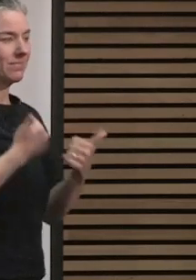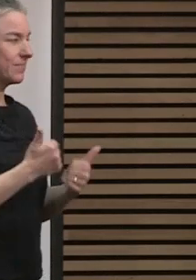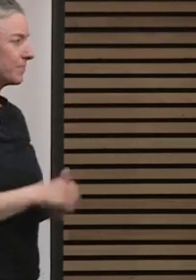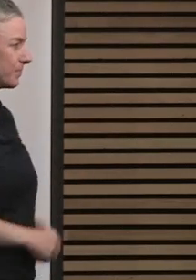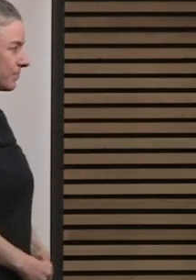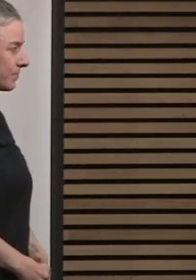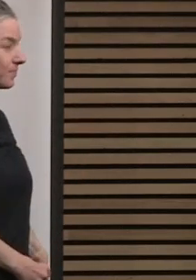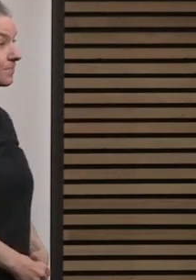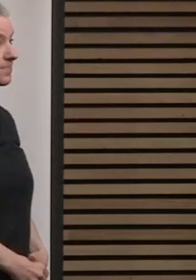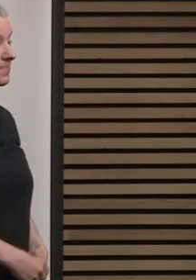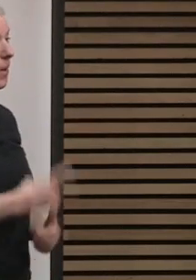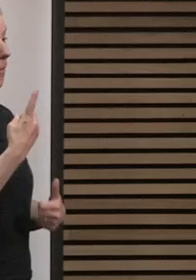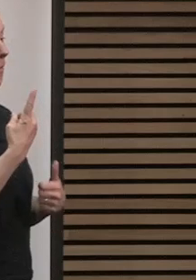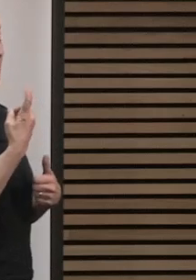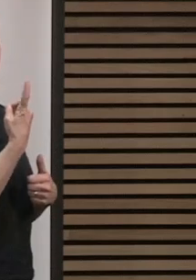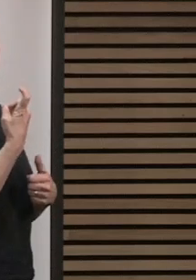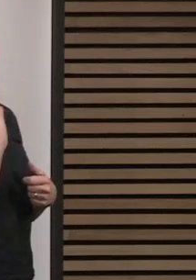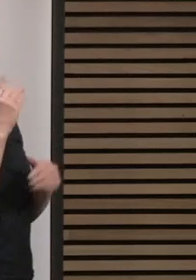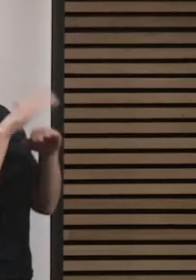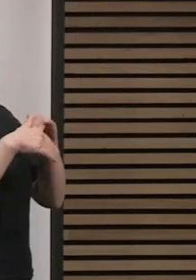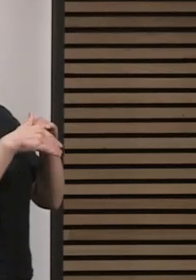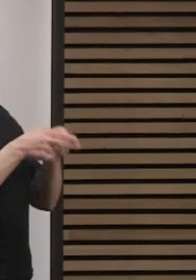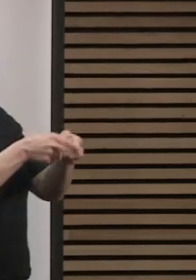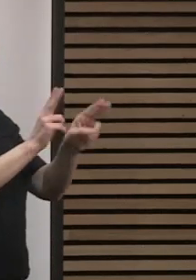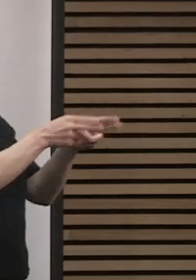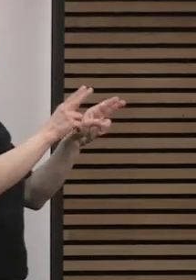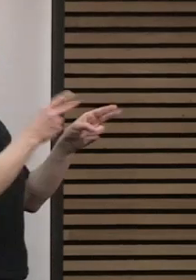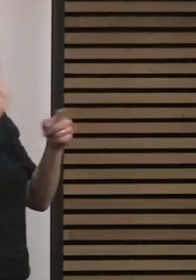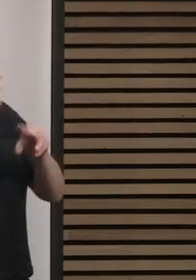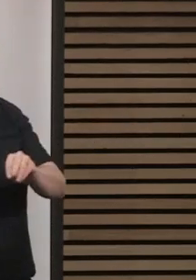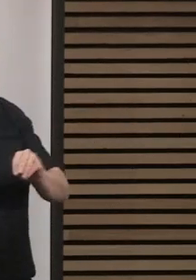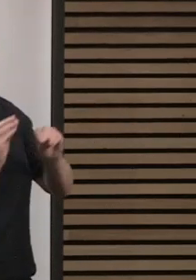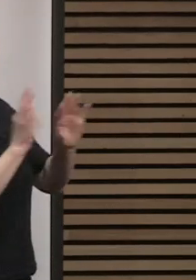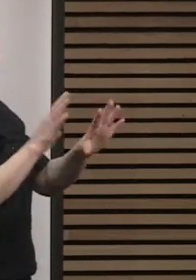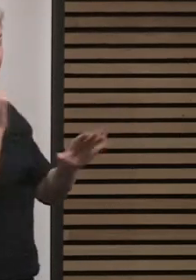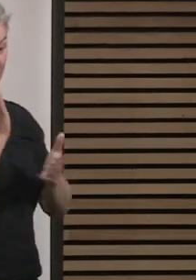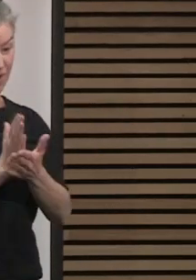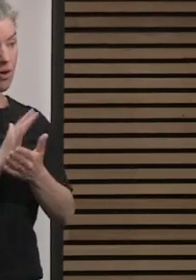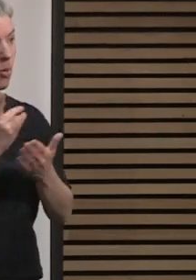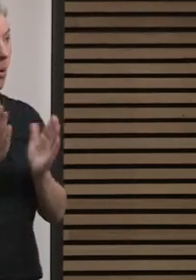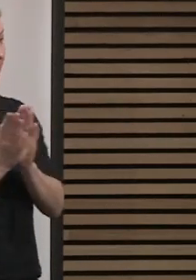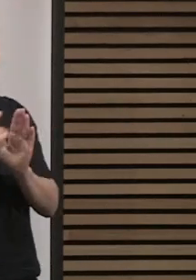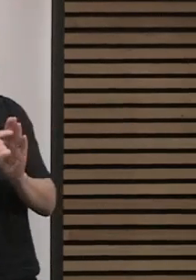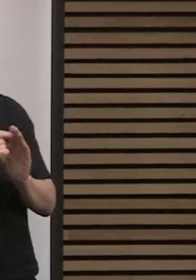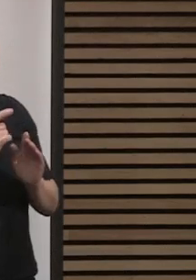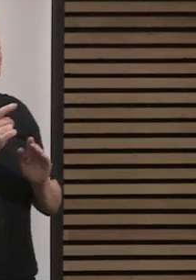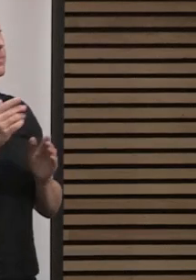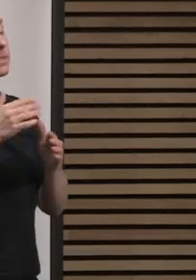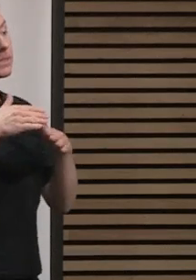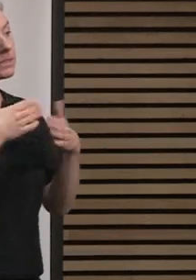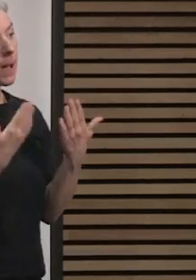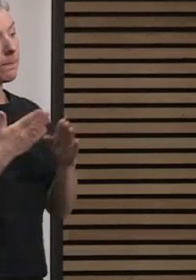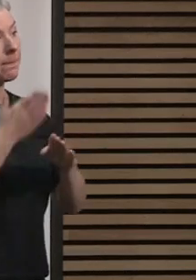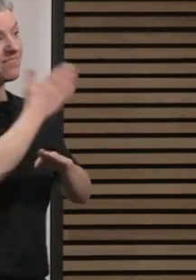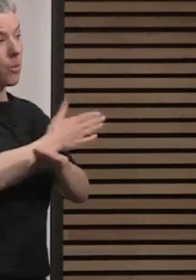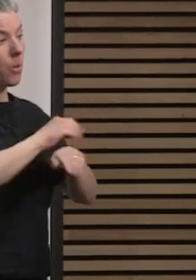want to make one final comment again on that quarantine situation. One of the bits of feedback we had is in some of the earlier